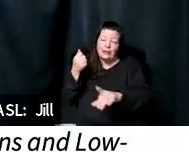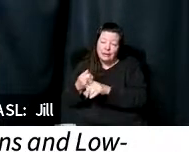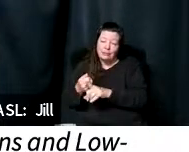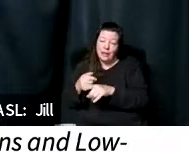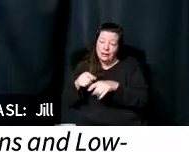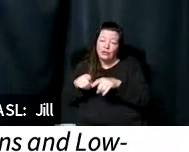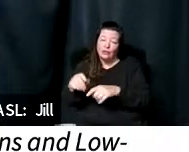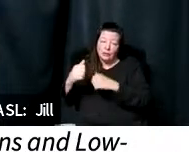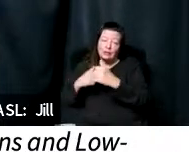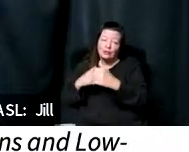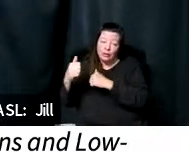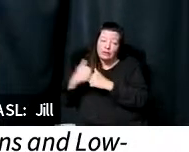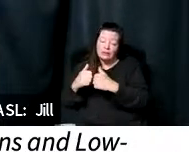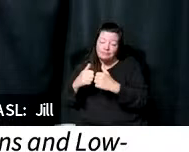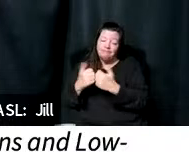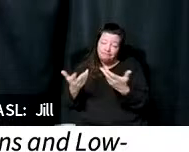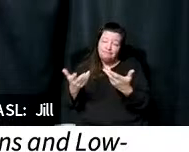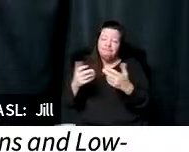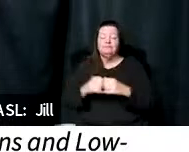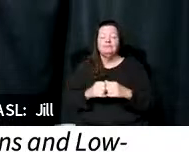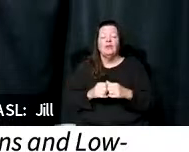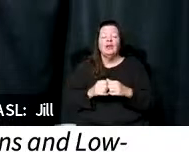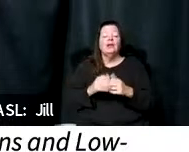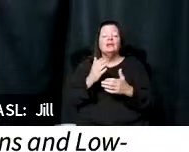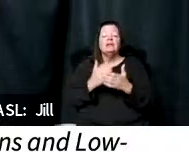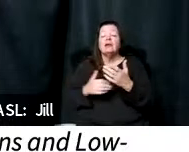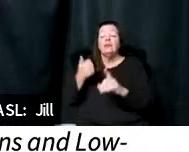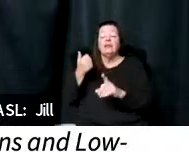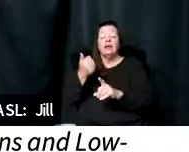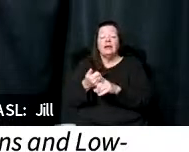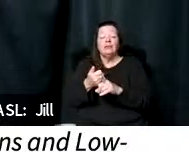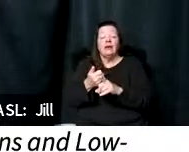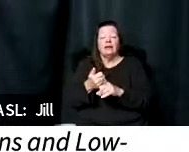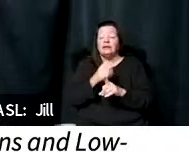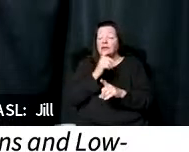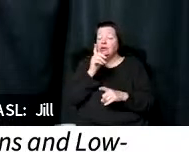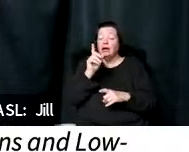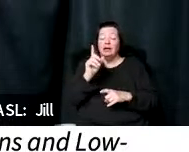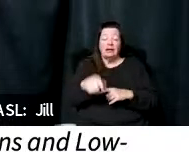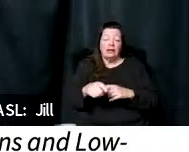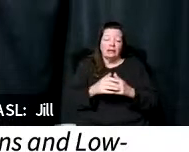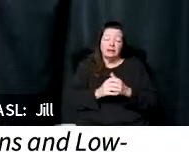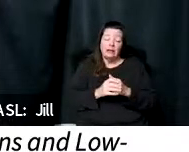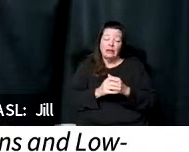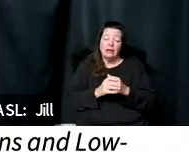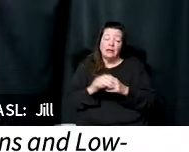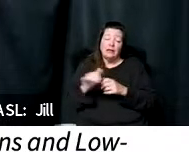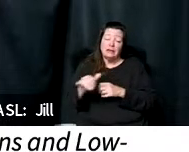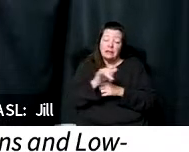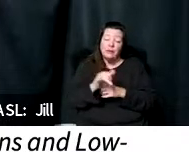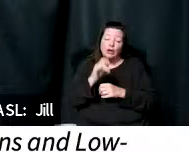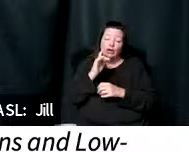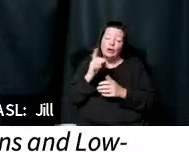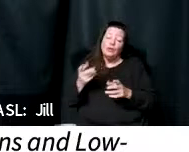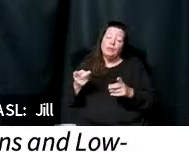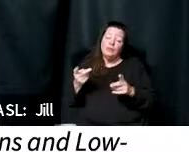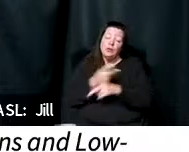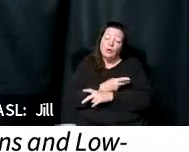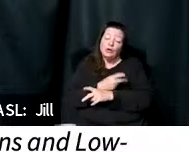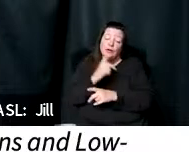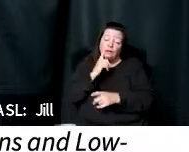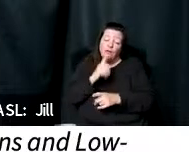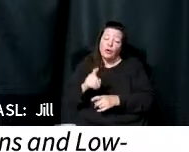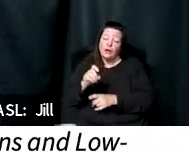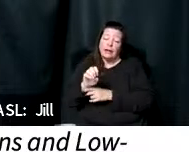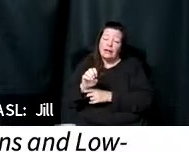construction. Now, some of the impacts that wouldn't necessarily be similar for the general population that are directly for the